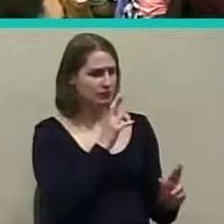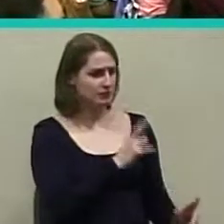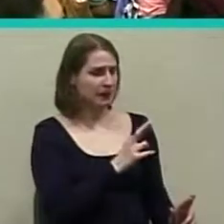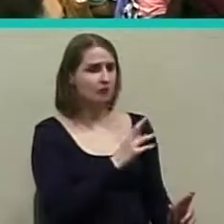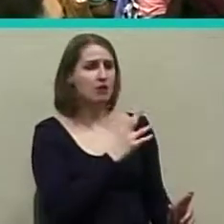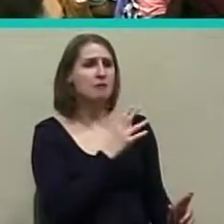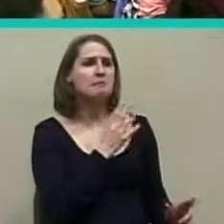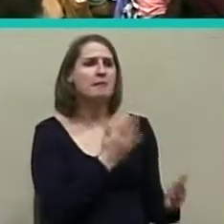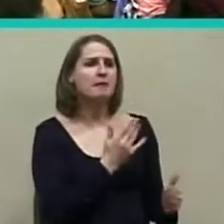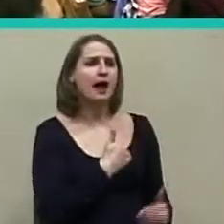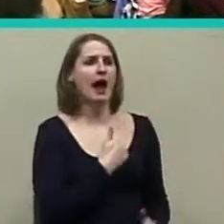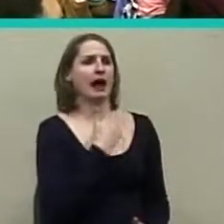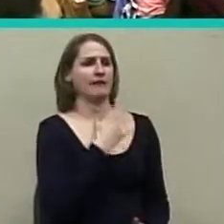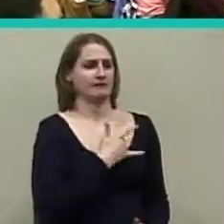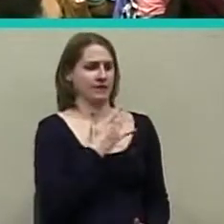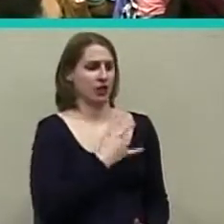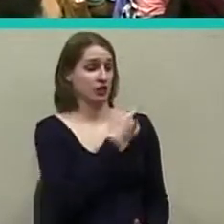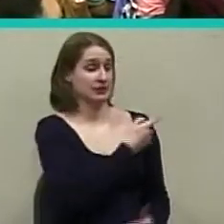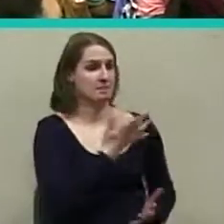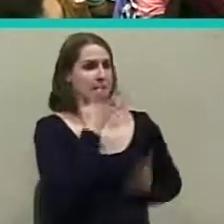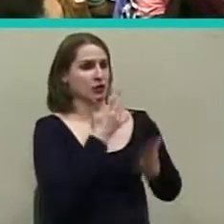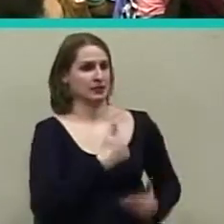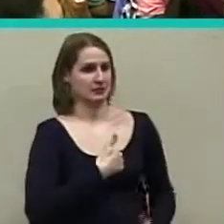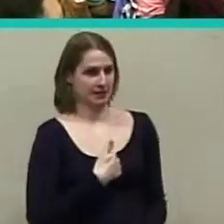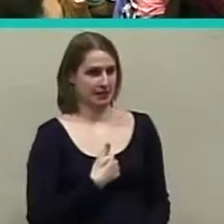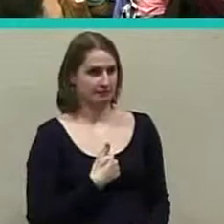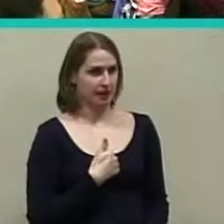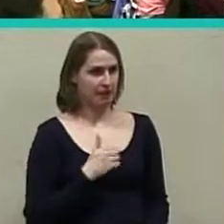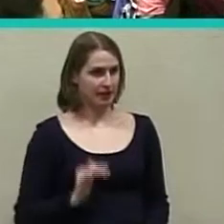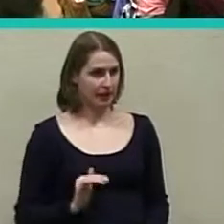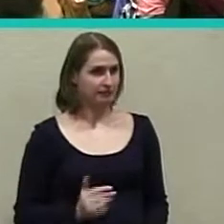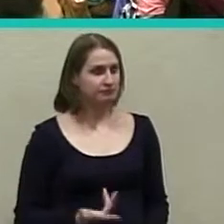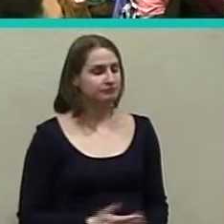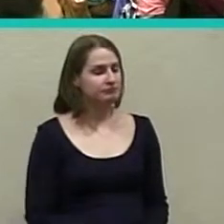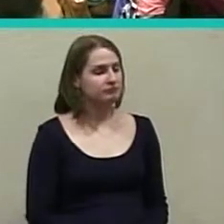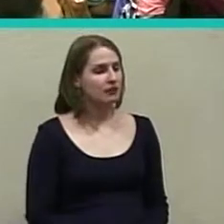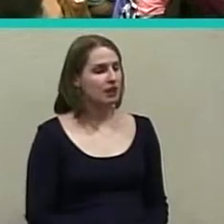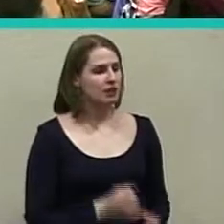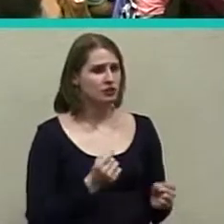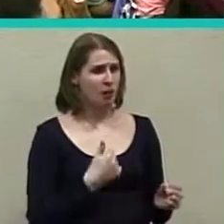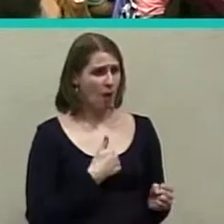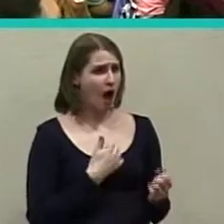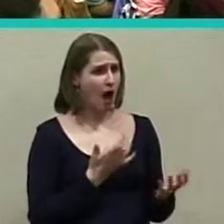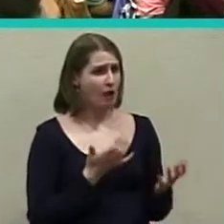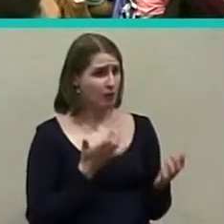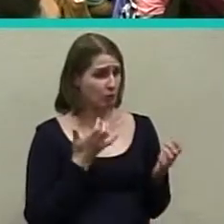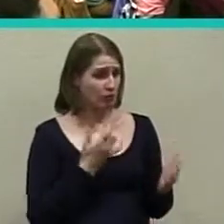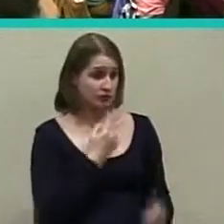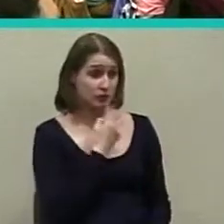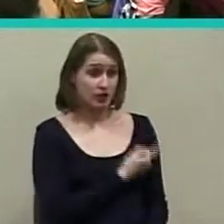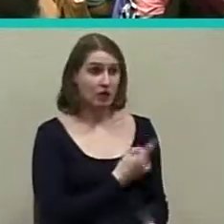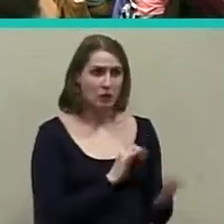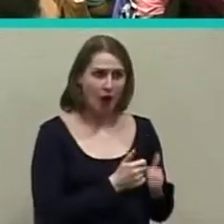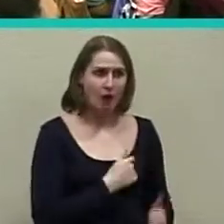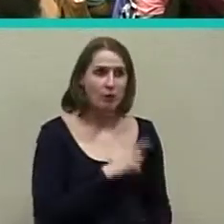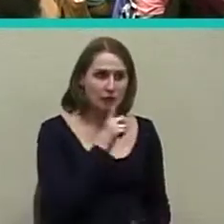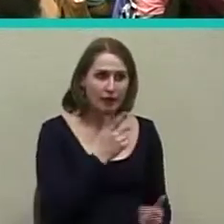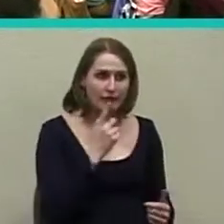me as a kid. So I, in no uncertain terms, want to tell you just how I think of